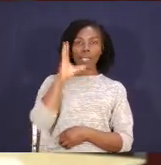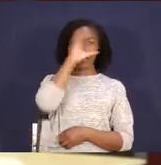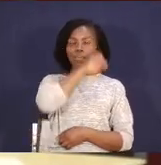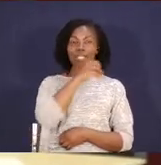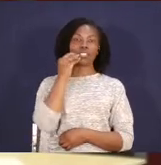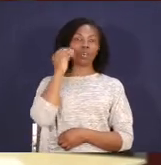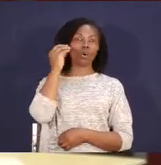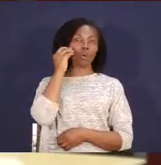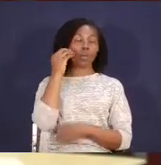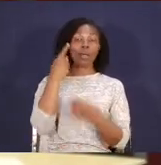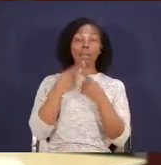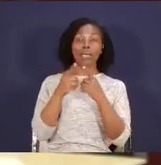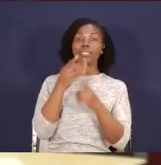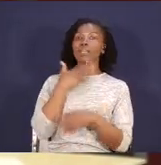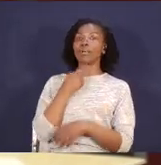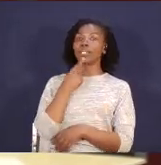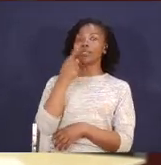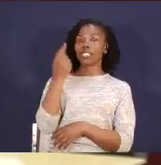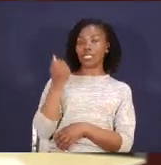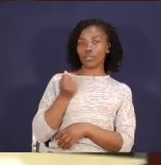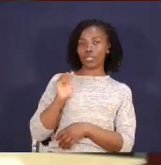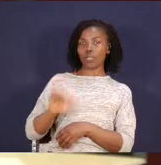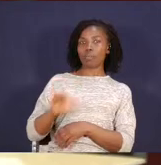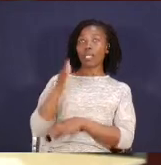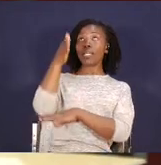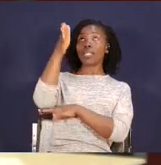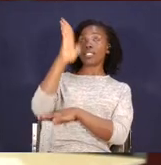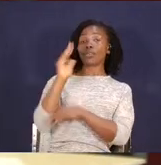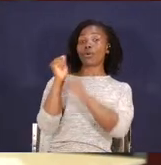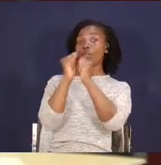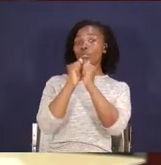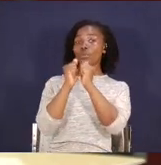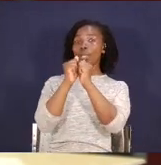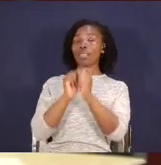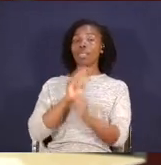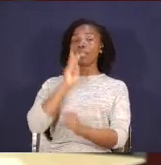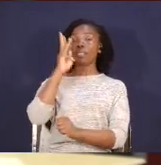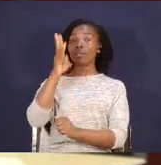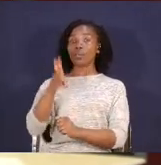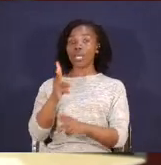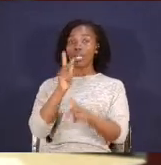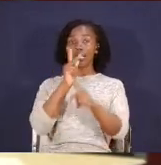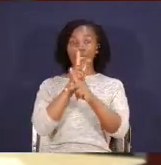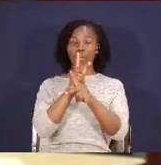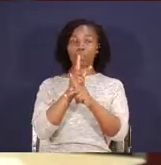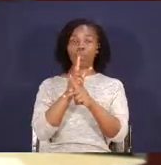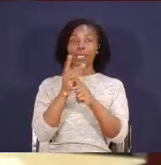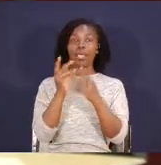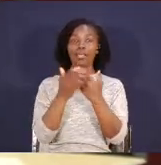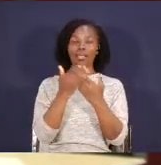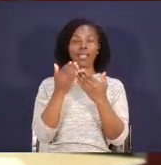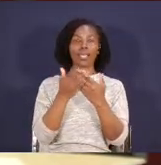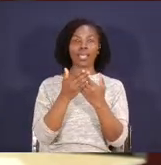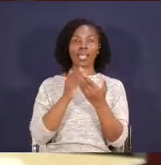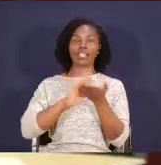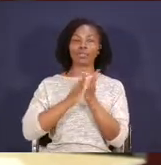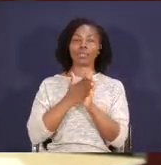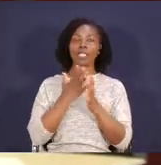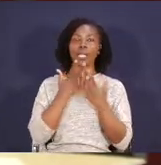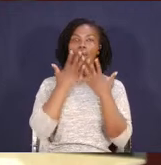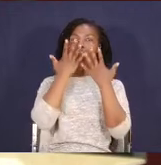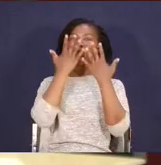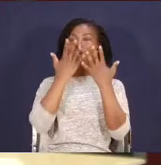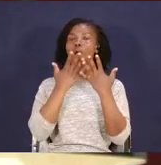Girl, God is with you there. And God will keep you warm. And therefore, in that land, just